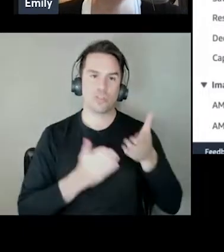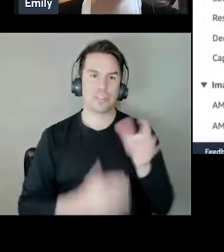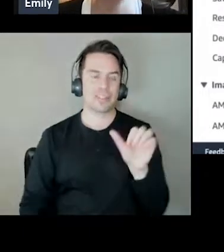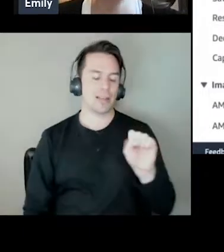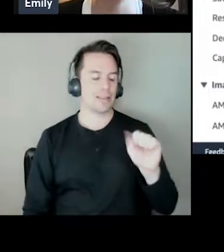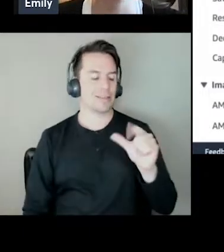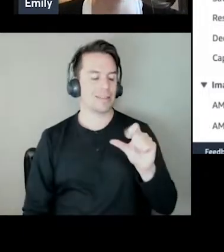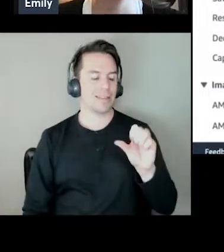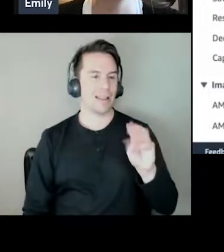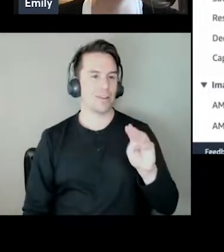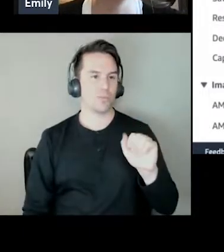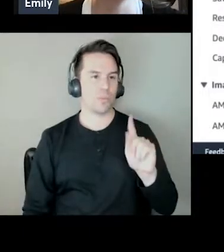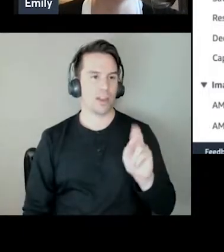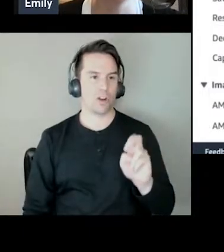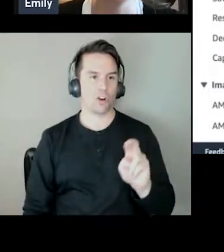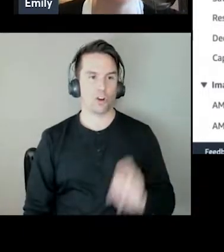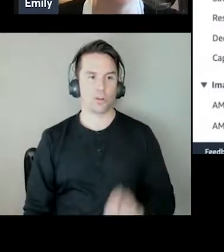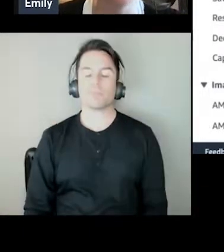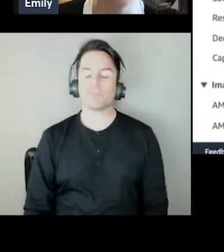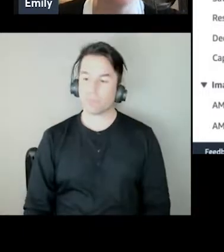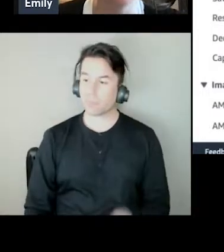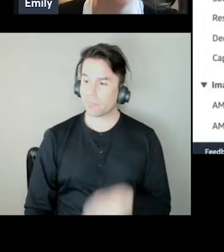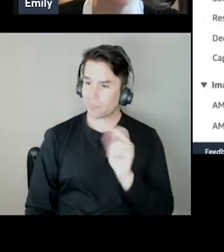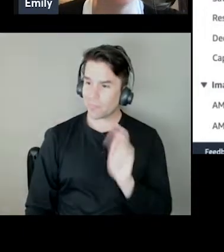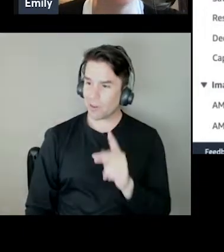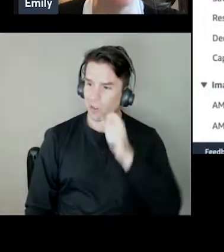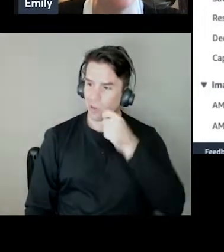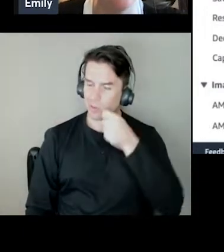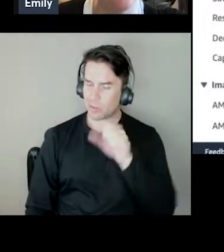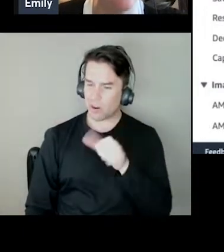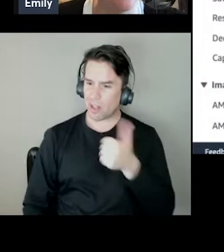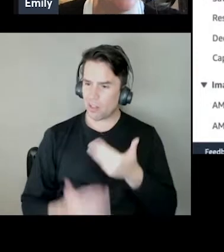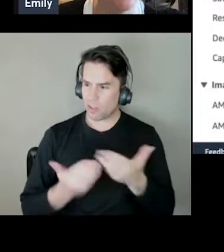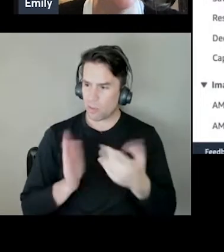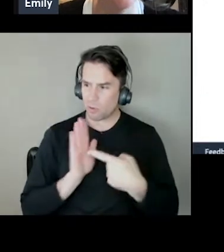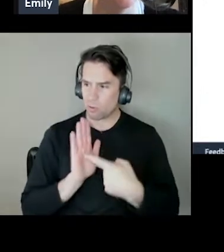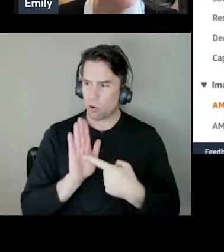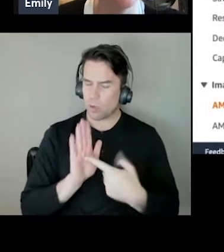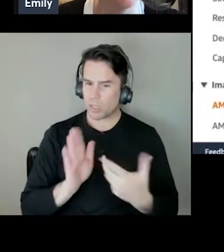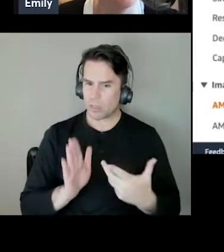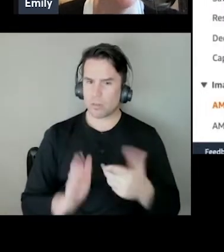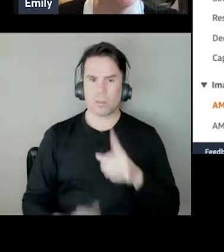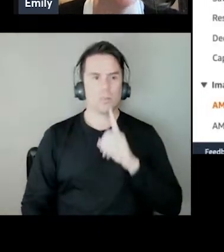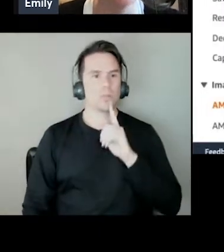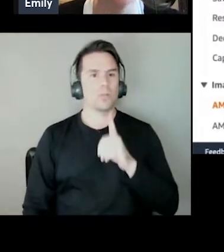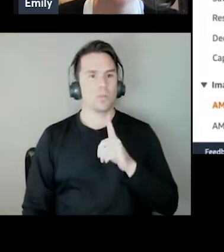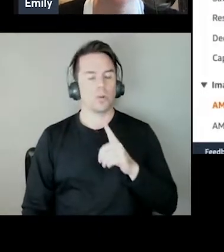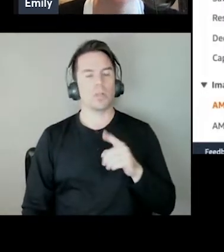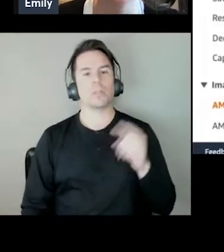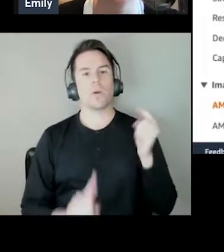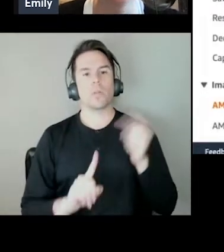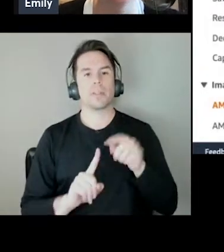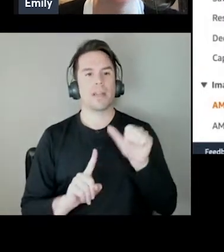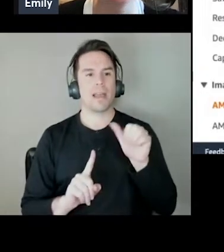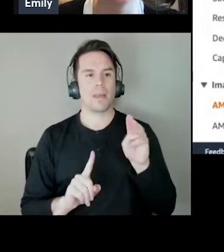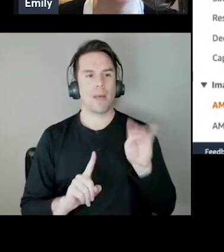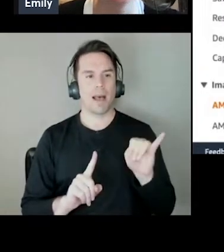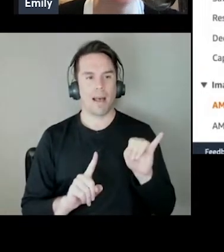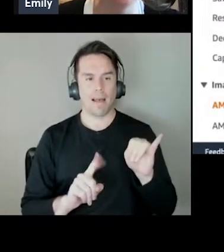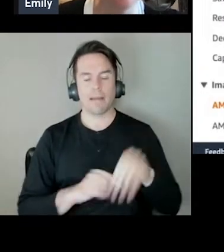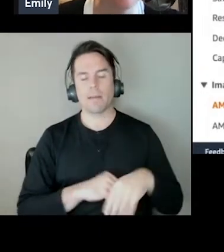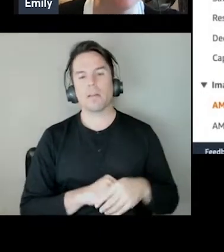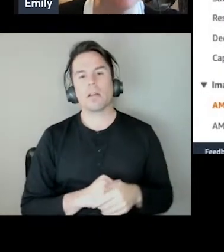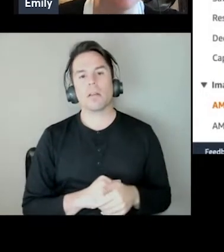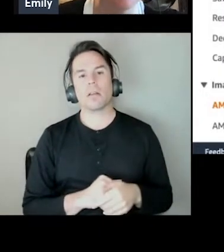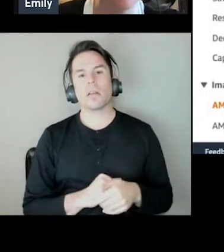All right. Is there anything else that you want to show us for this deep learning Oh army? yeah. So this is so if it's like the AMI, just wanted to show you, that you can